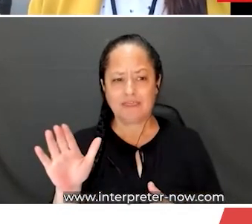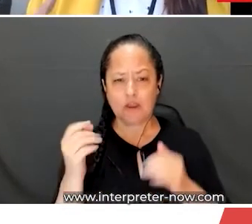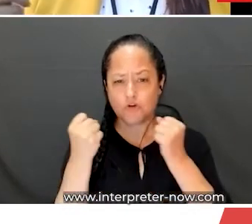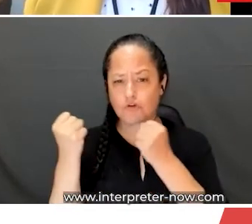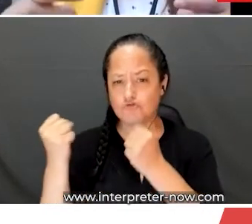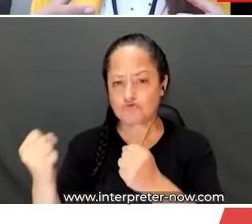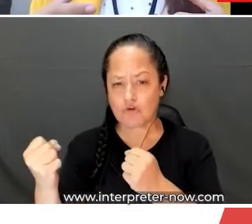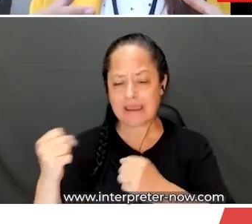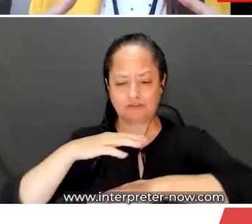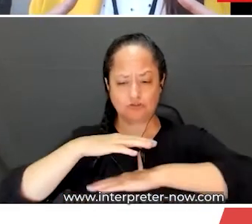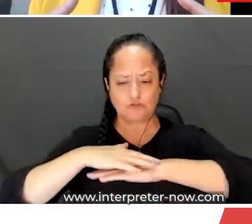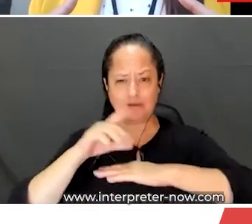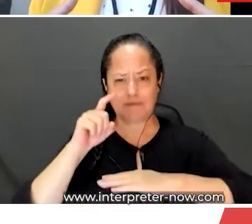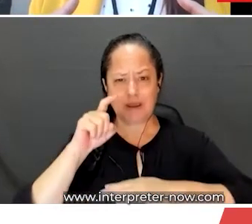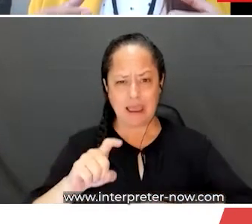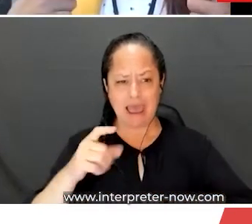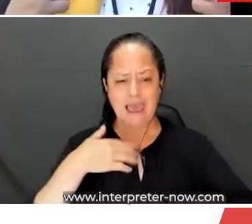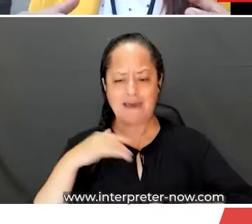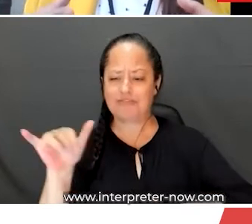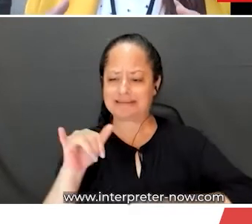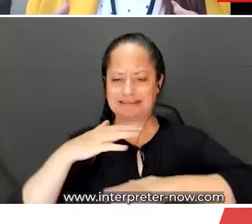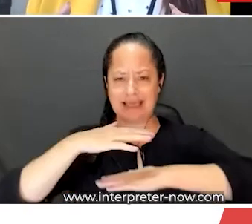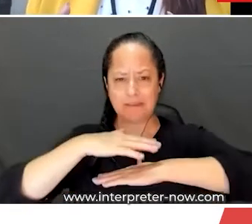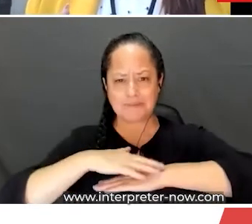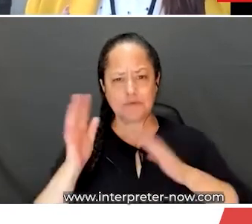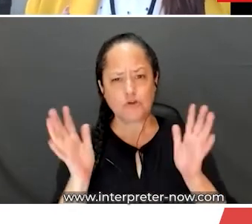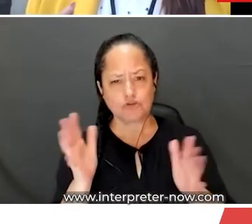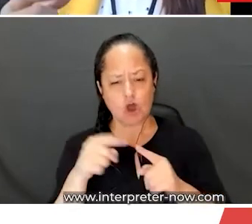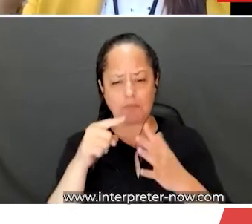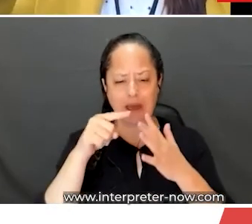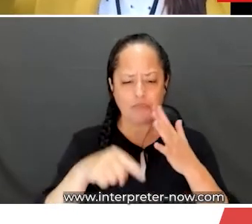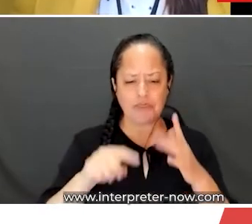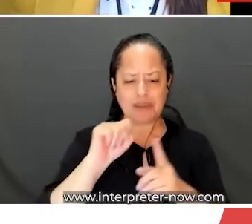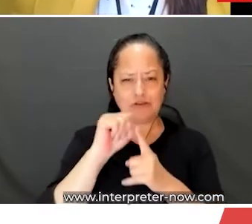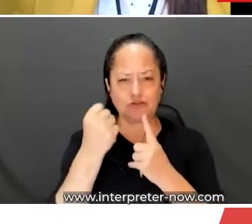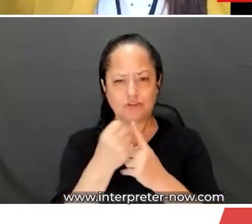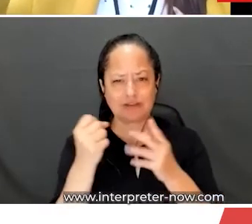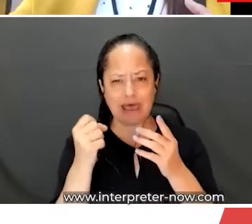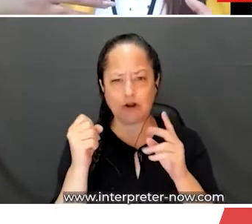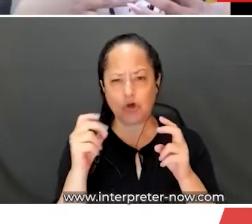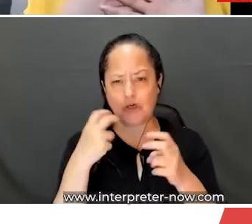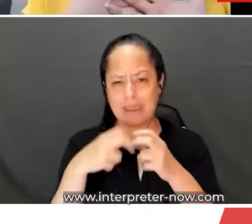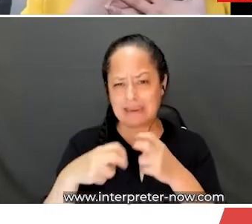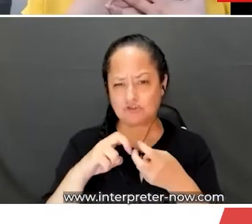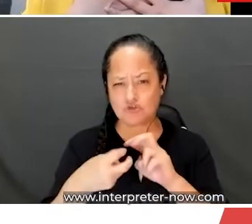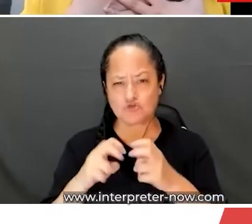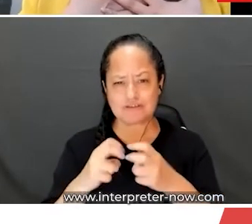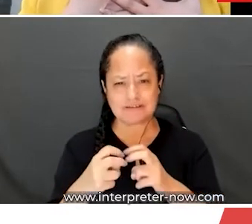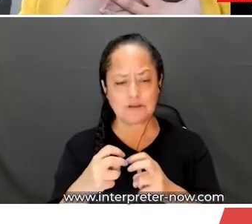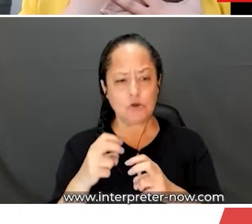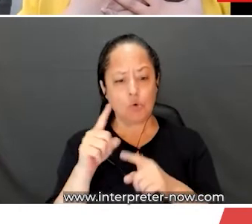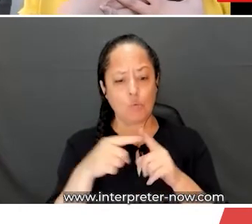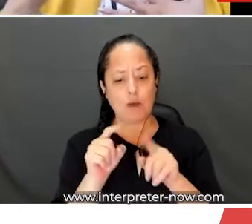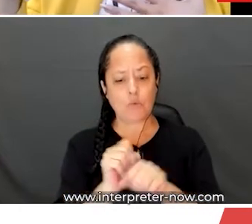to the table, but we need to come around the same table to talk about a lot of these societal issues. And for us, when we launched our